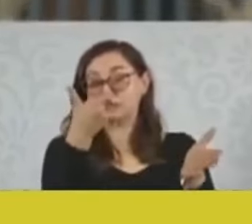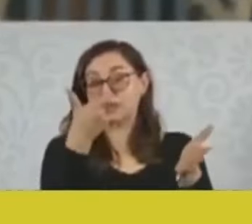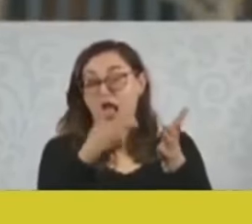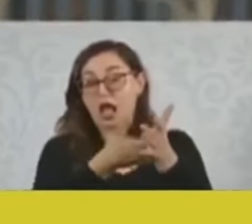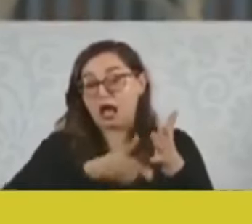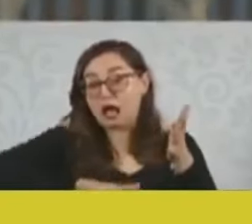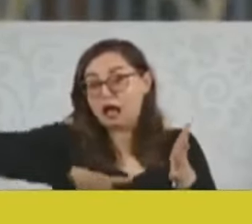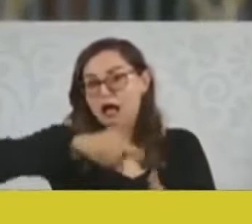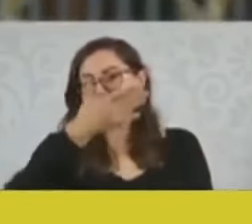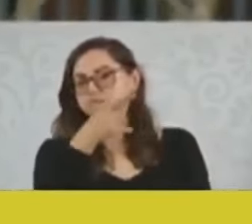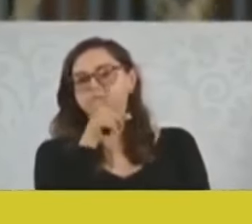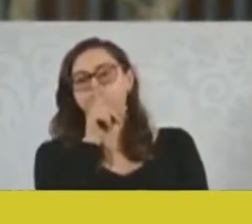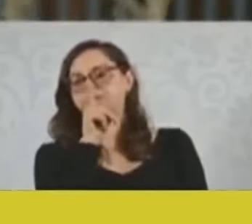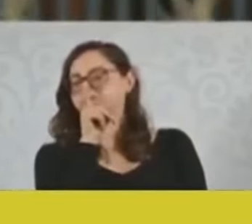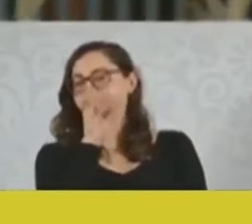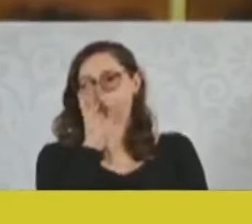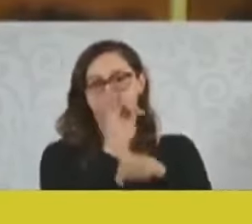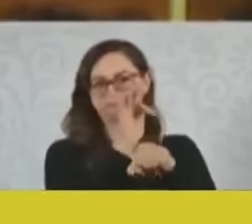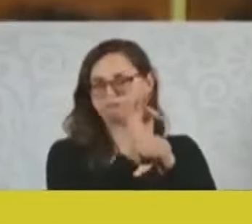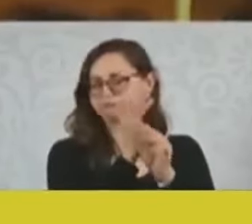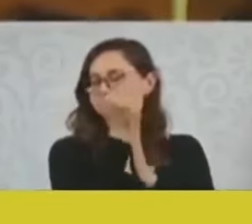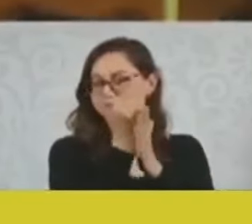States to